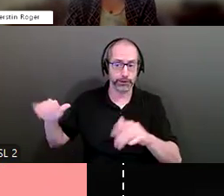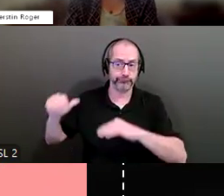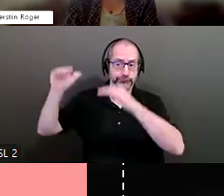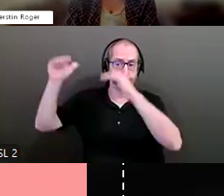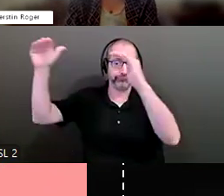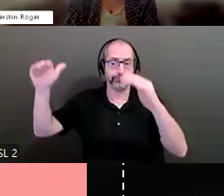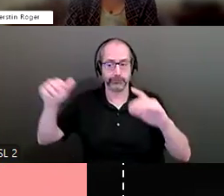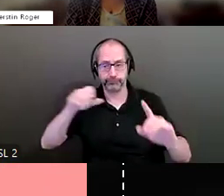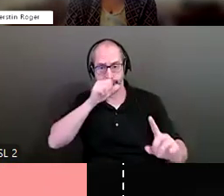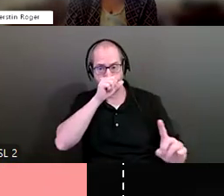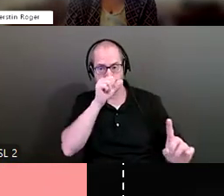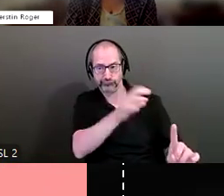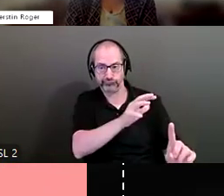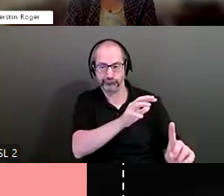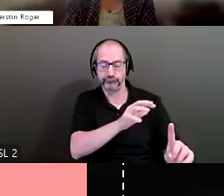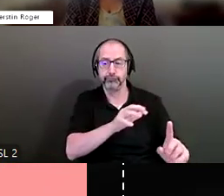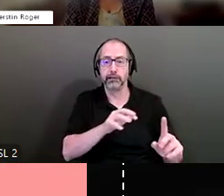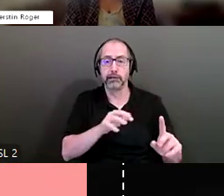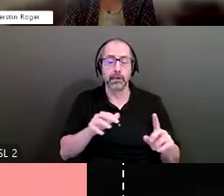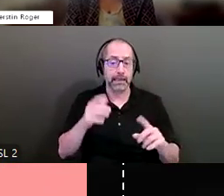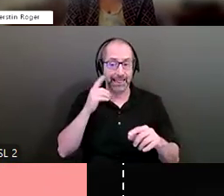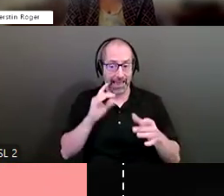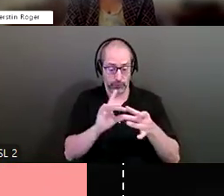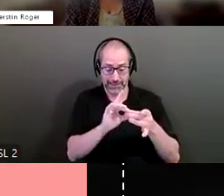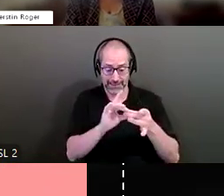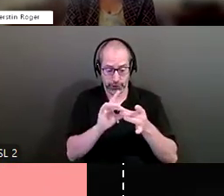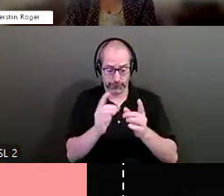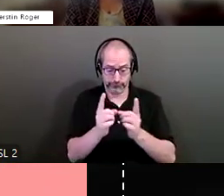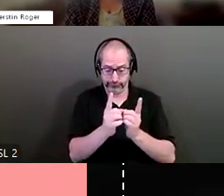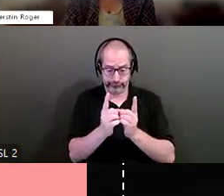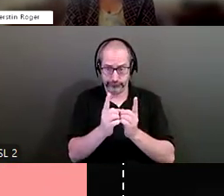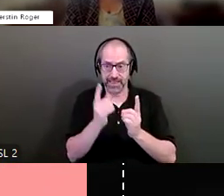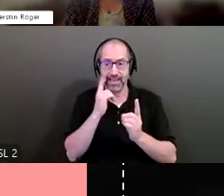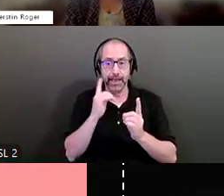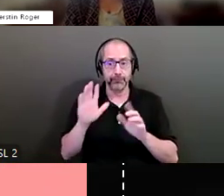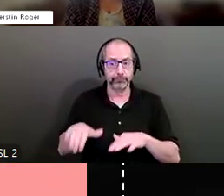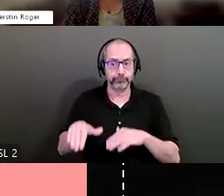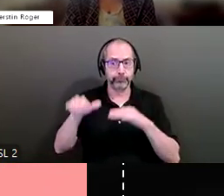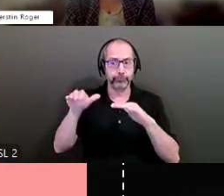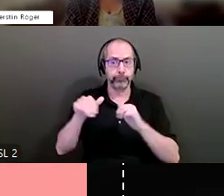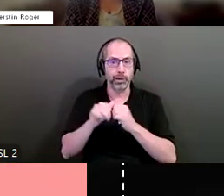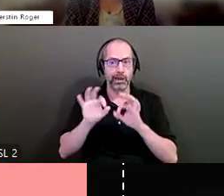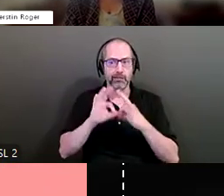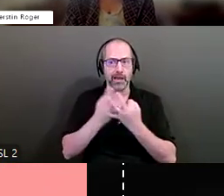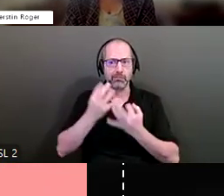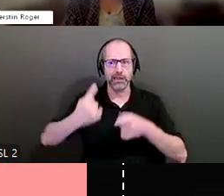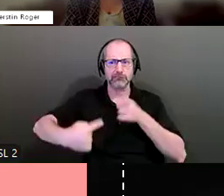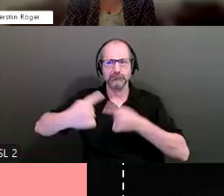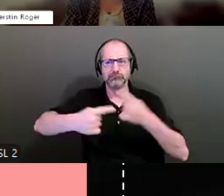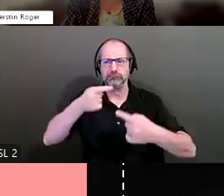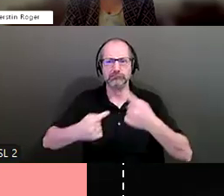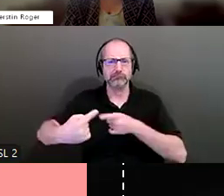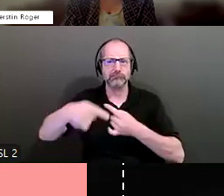And within those relationships, if there's previous family disharmony or conflict, they're at greater